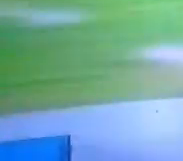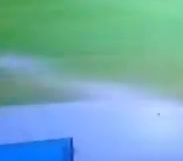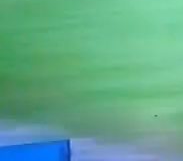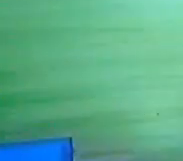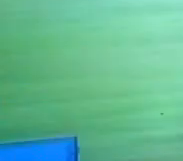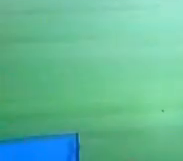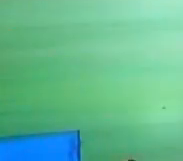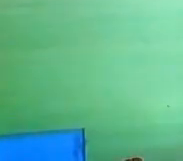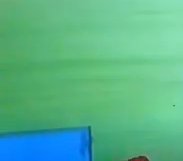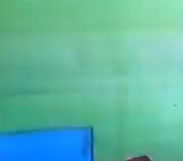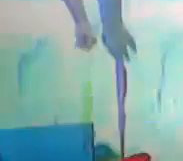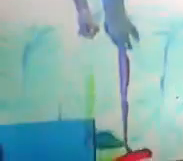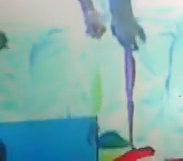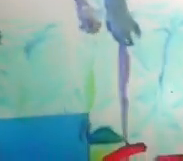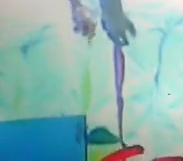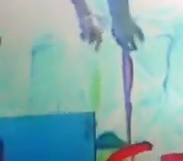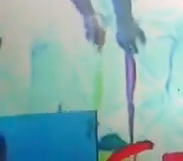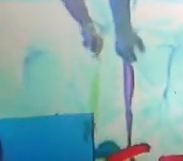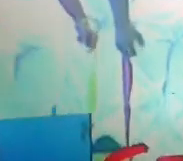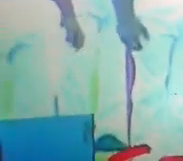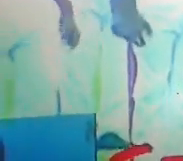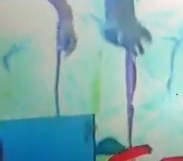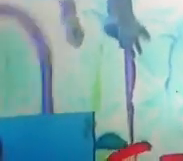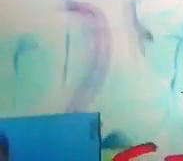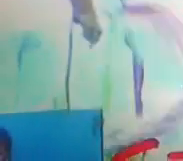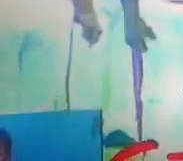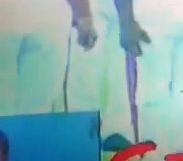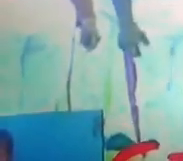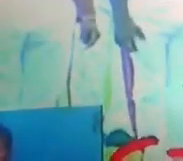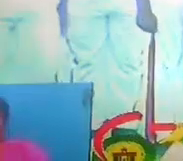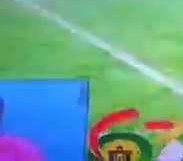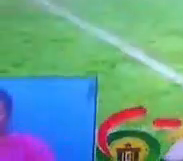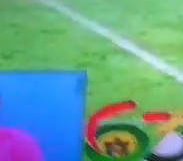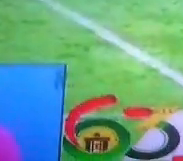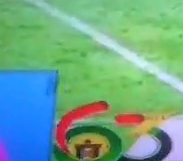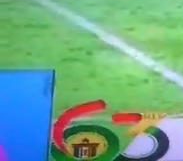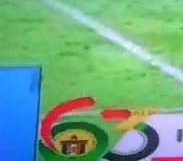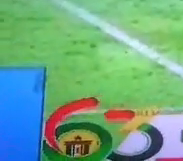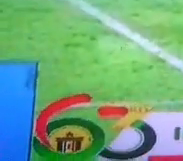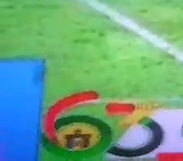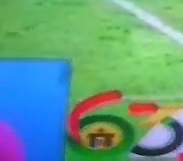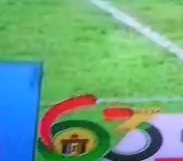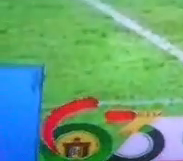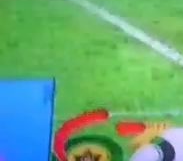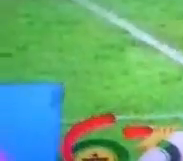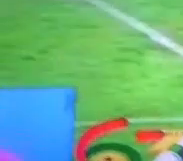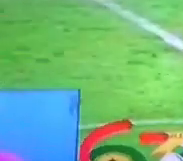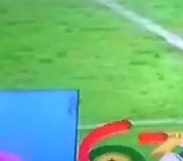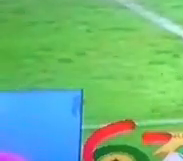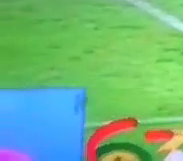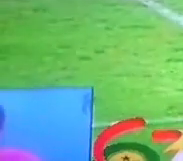So that's a freestyle display by the physical instructors. Get down.